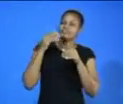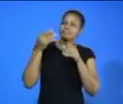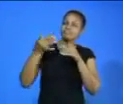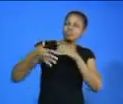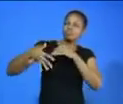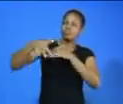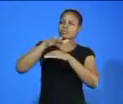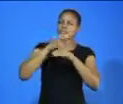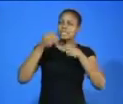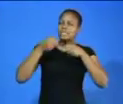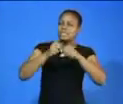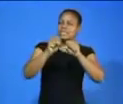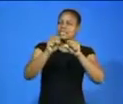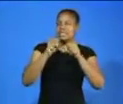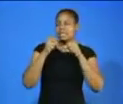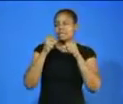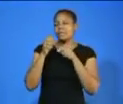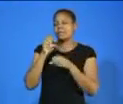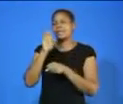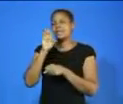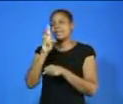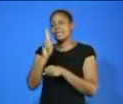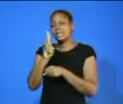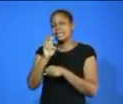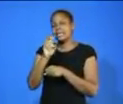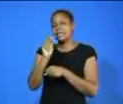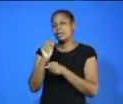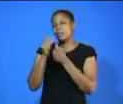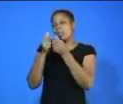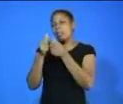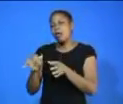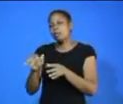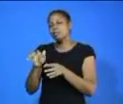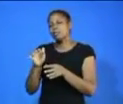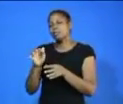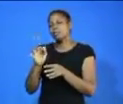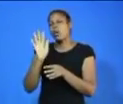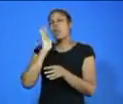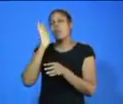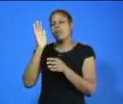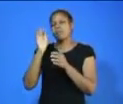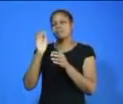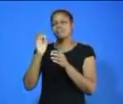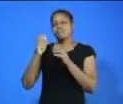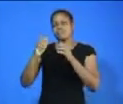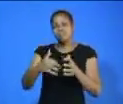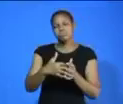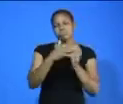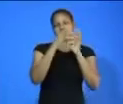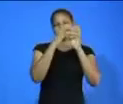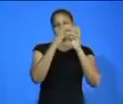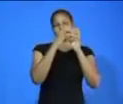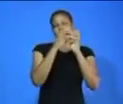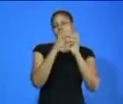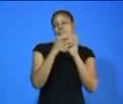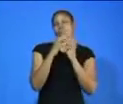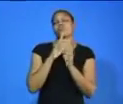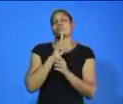Eden lost would be restored, when truth shall envelop the